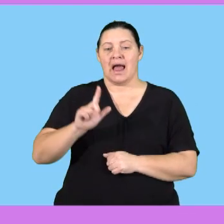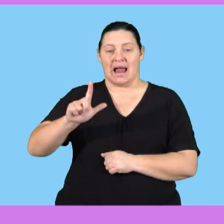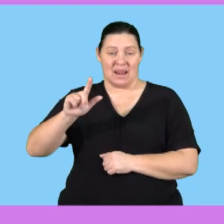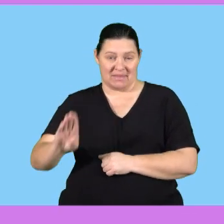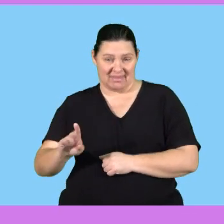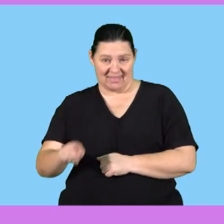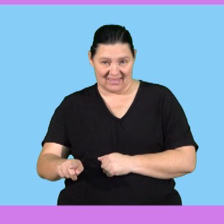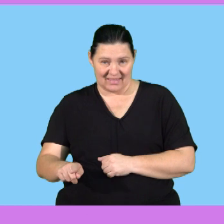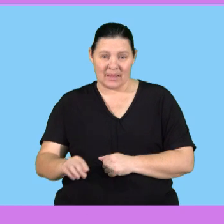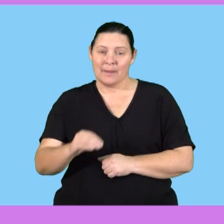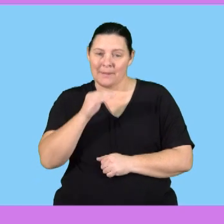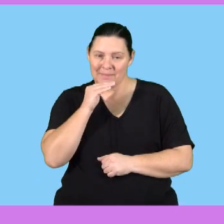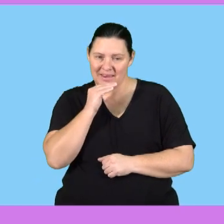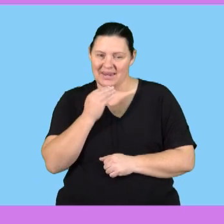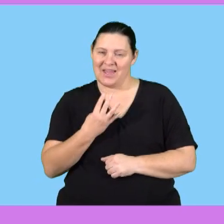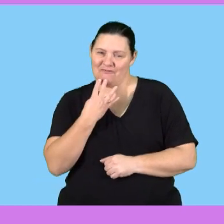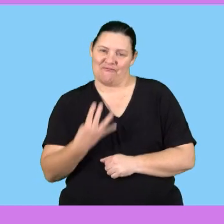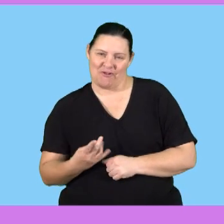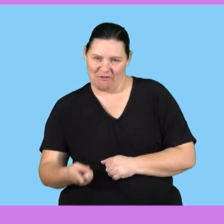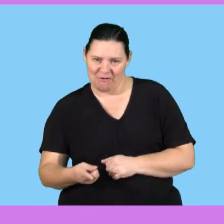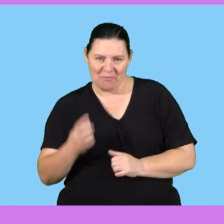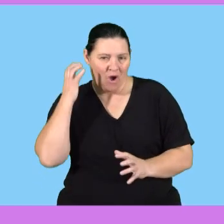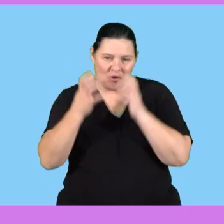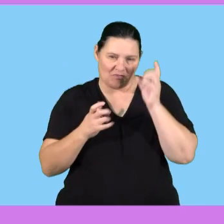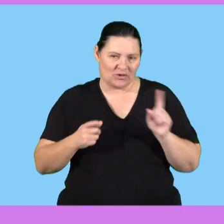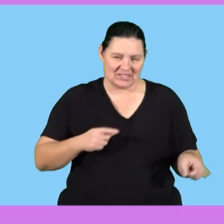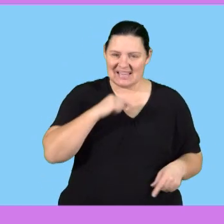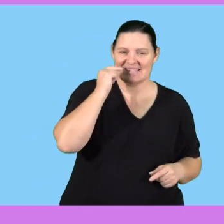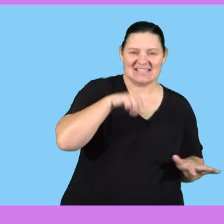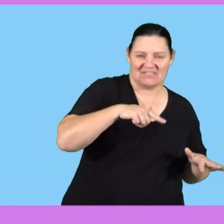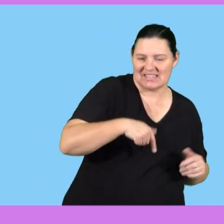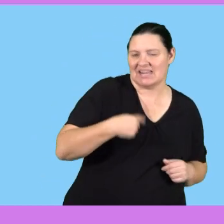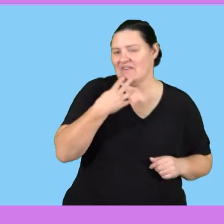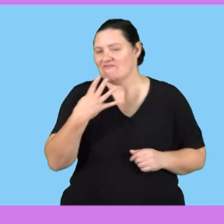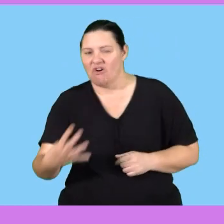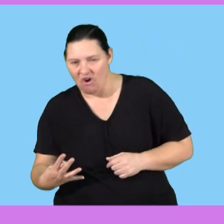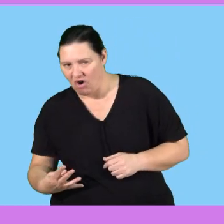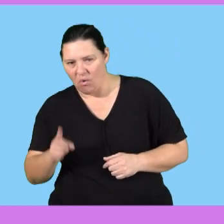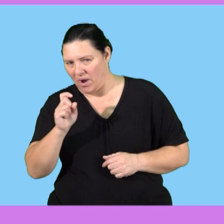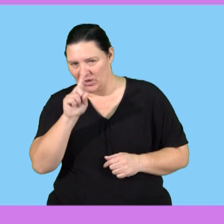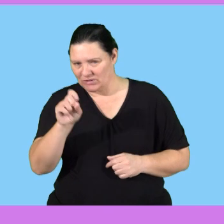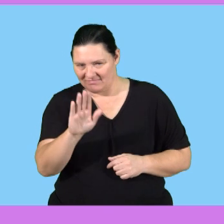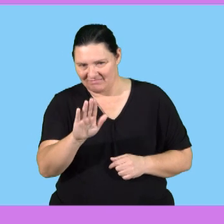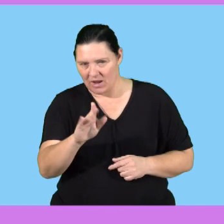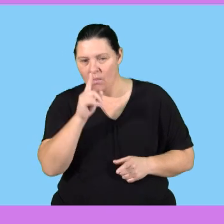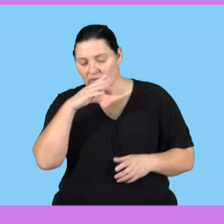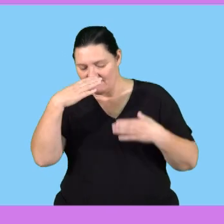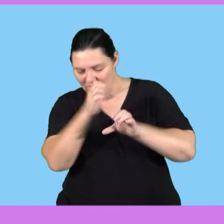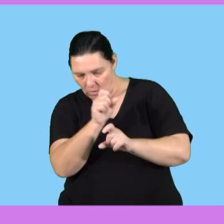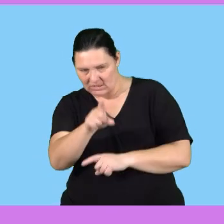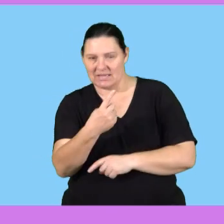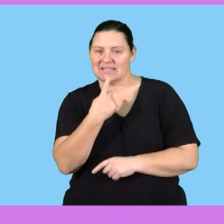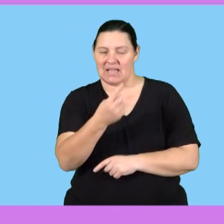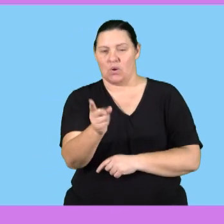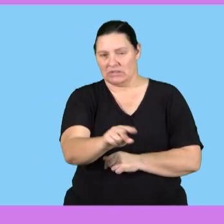it's pounds, and also it is a 4-year-old. Don't be confused by the 17 years, the 4 years in one question.